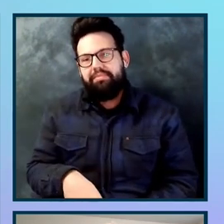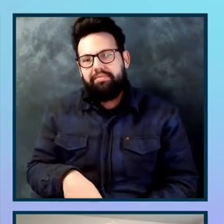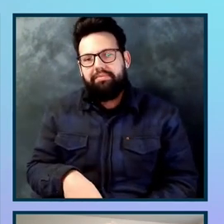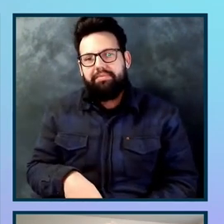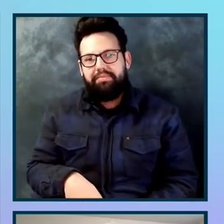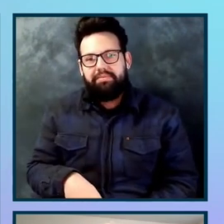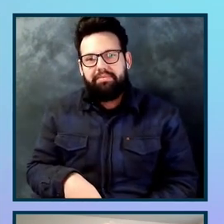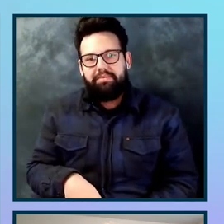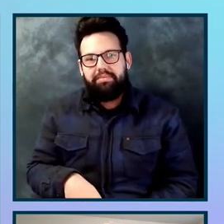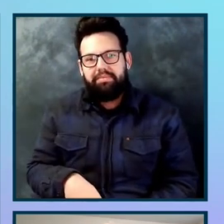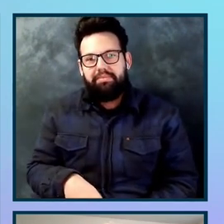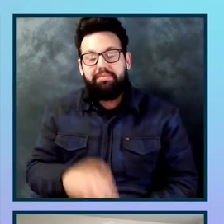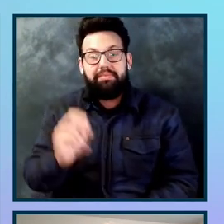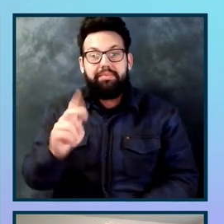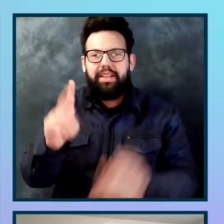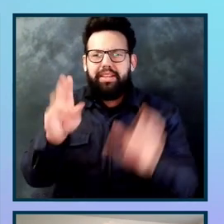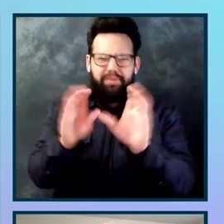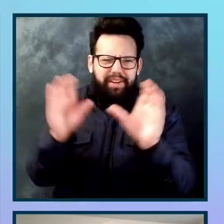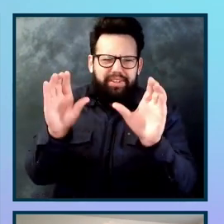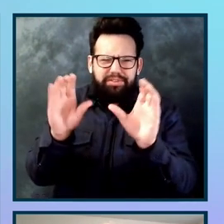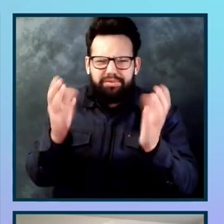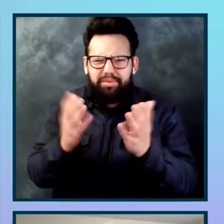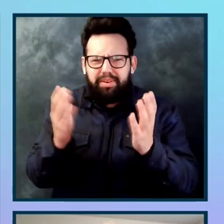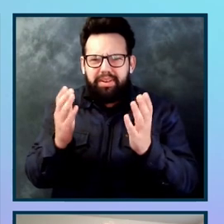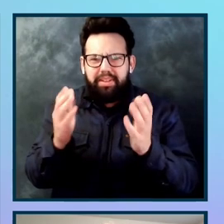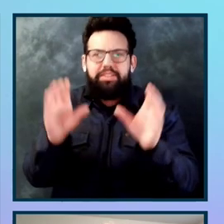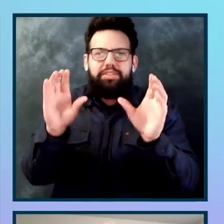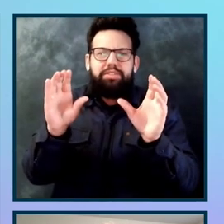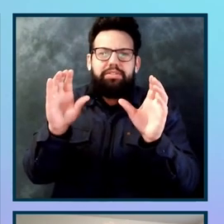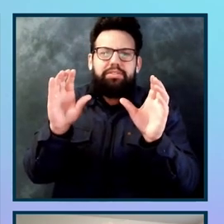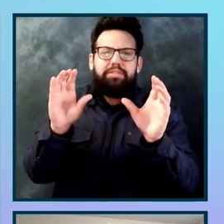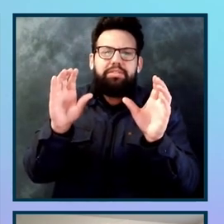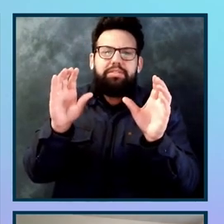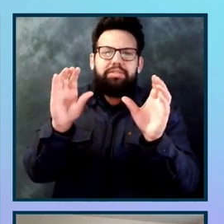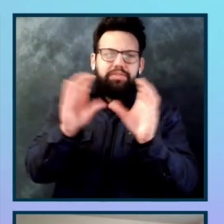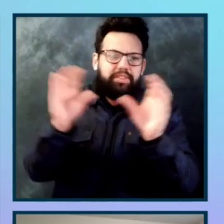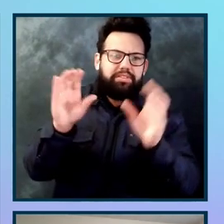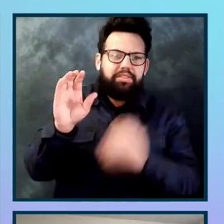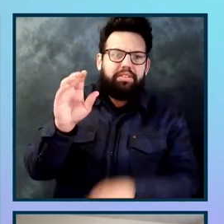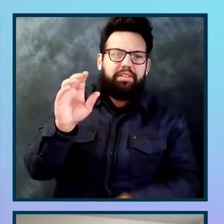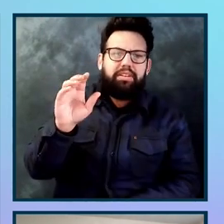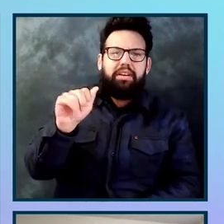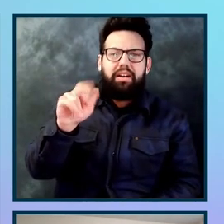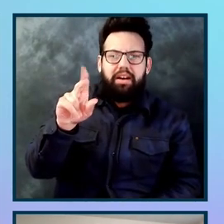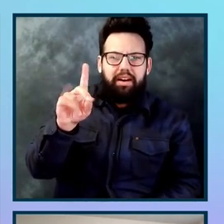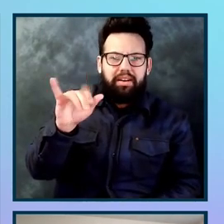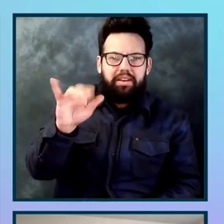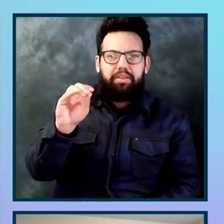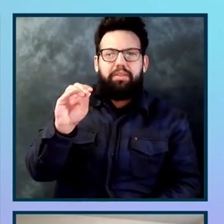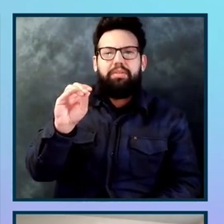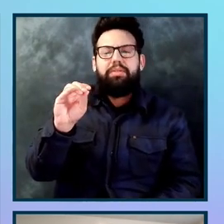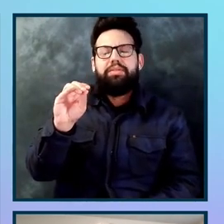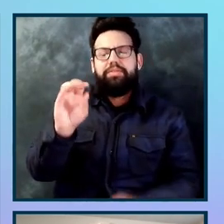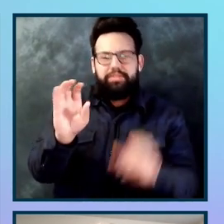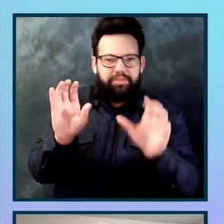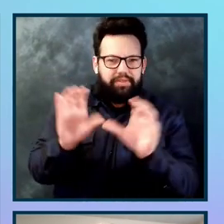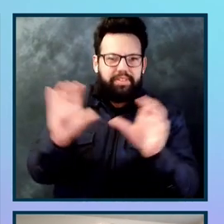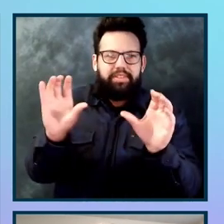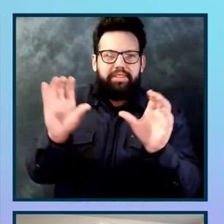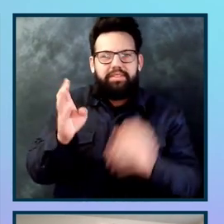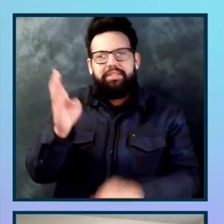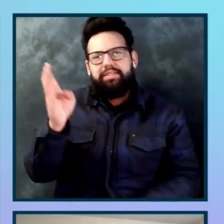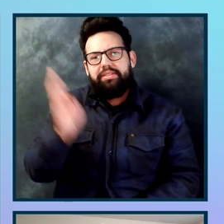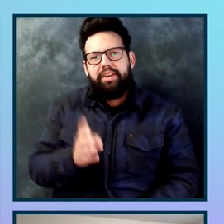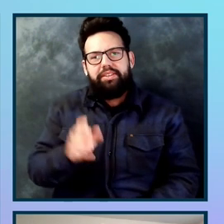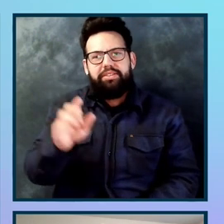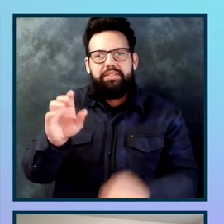All right. What's the certification? Heading Level 3 AudioEye Accessibility Certification. AudioEye